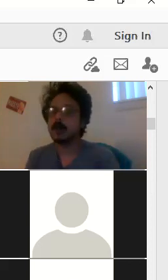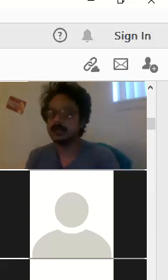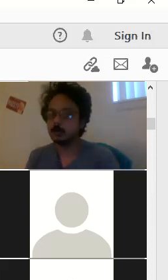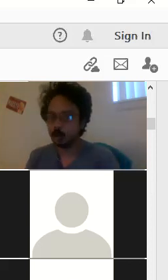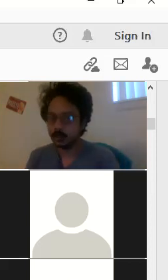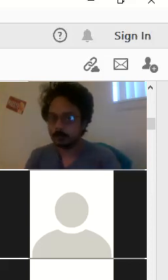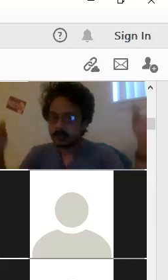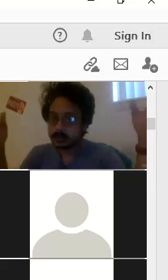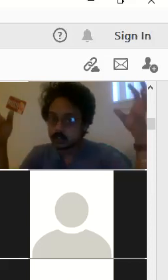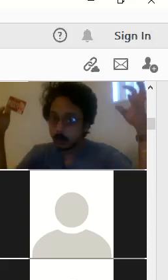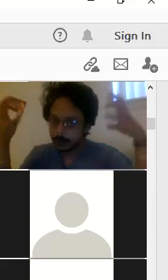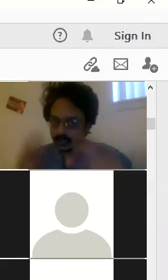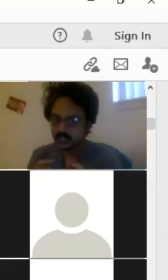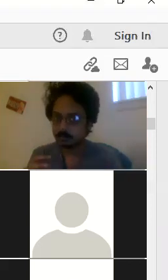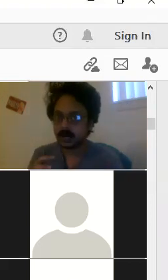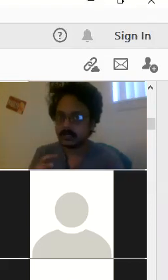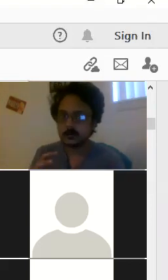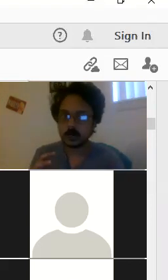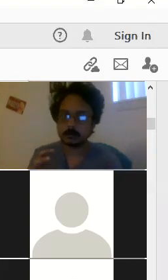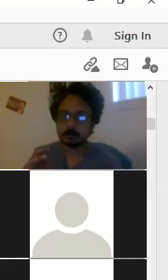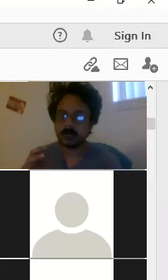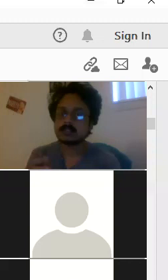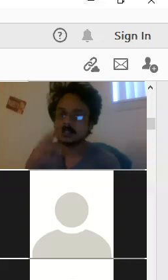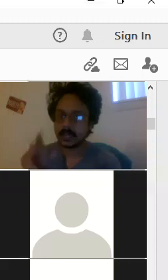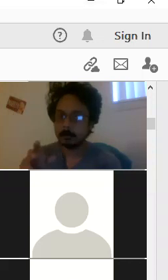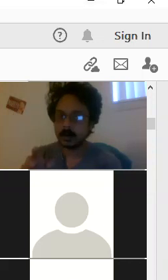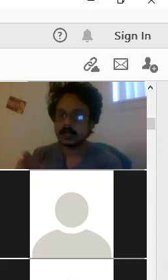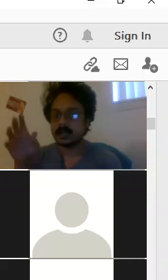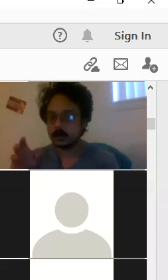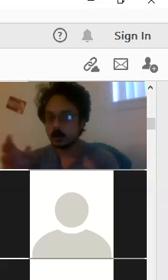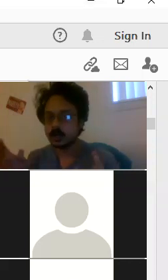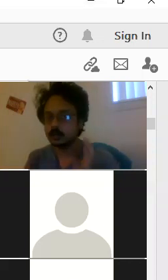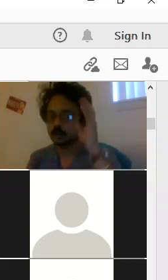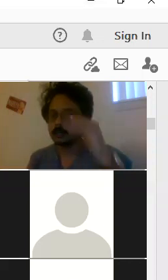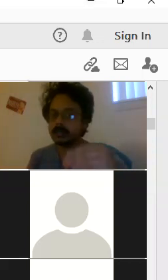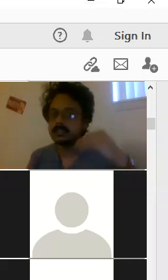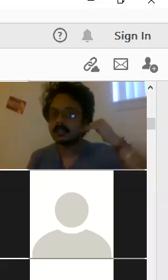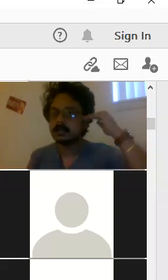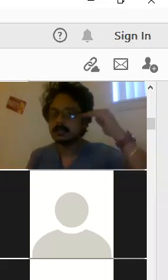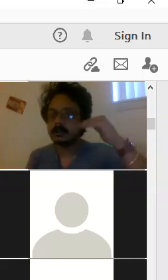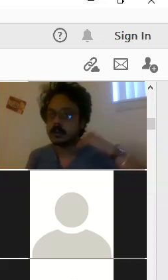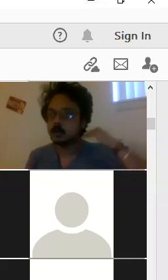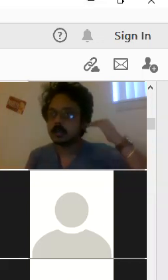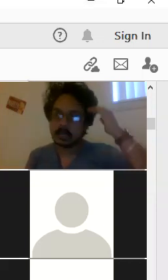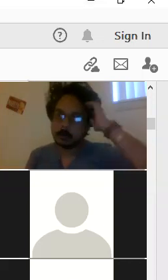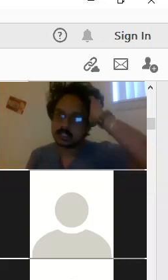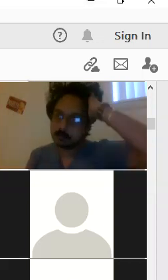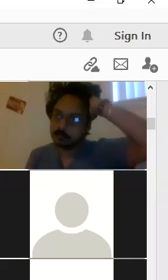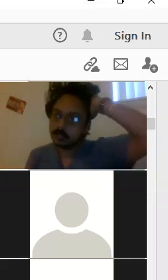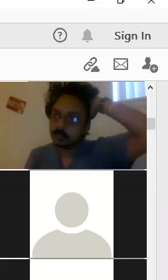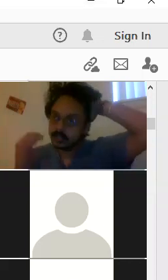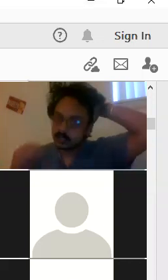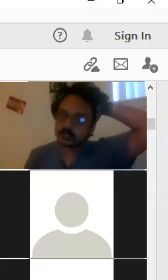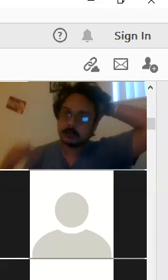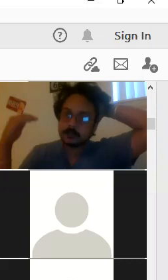going to combine them together. This combination part is what makes this n part, and n log n usually means that we are talking about